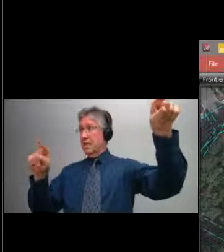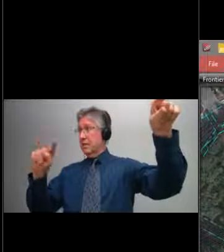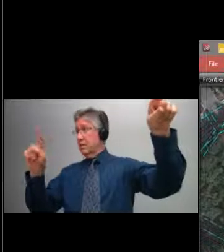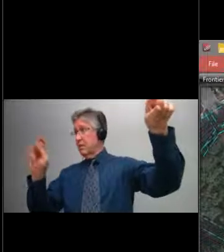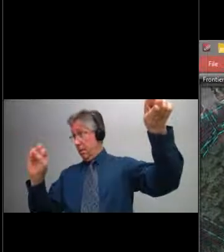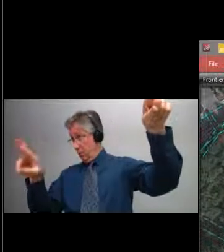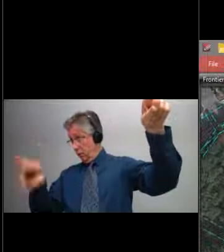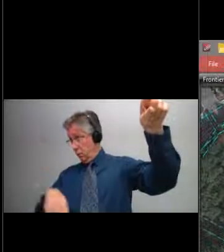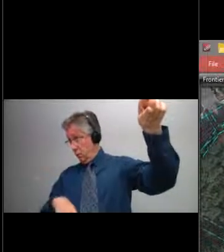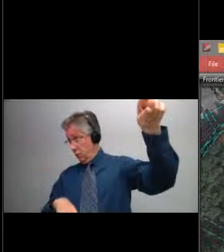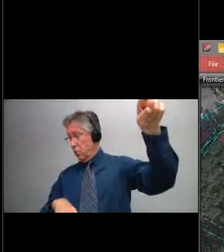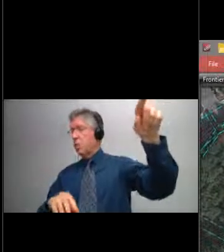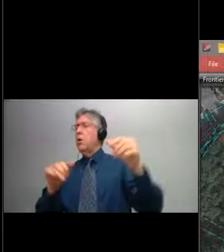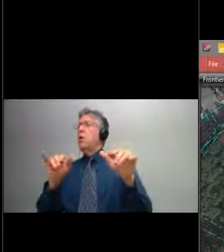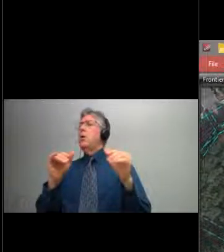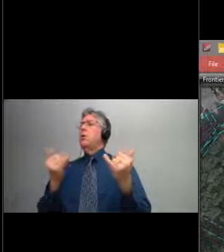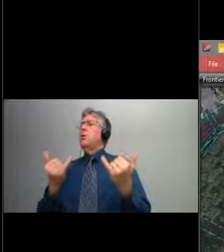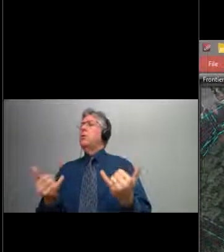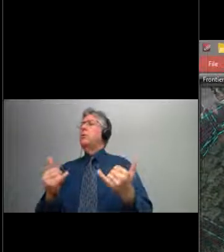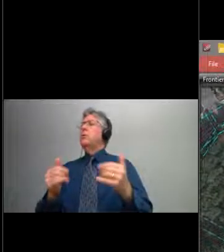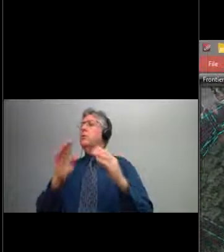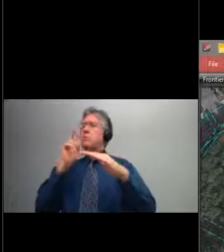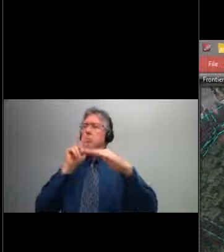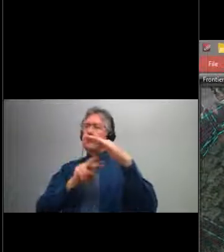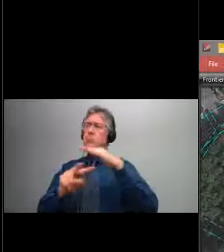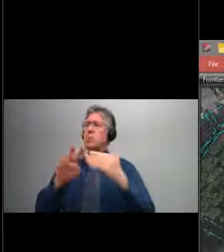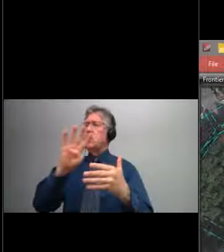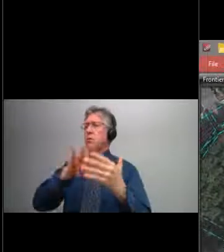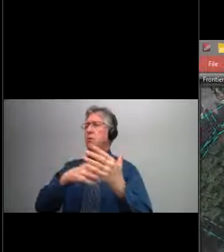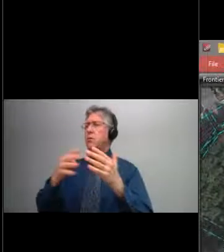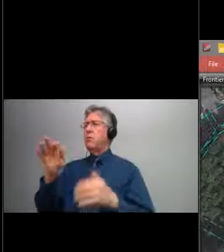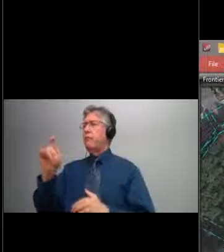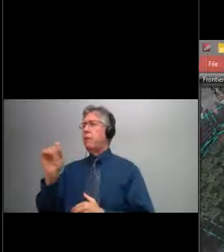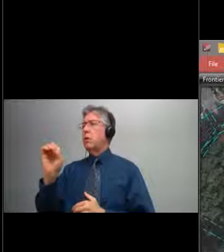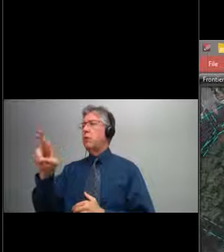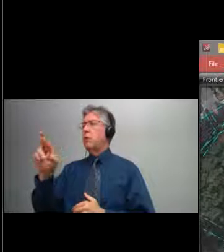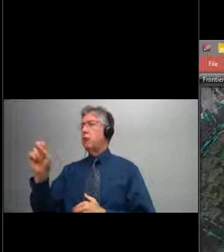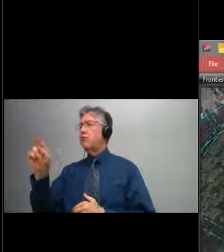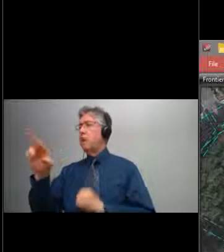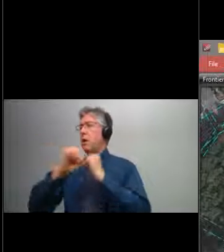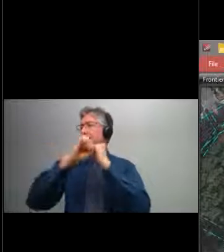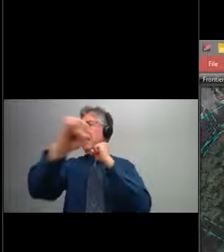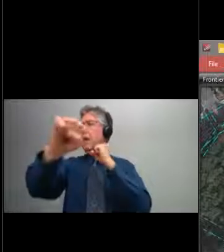anticipated schedule for the completion of the Frontier Drive extension?